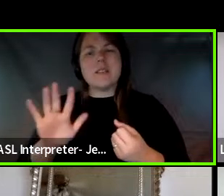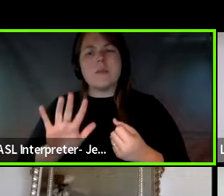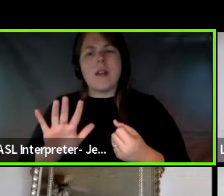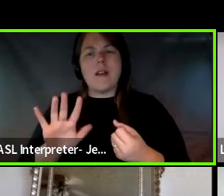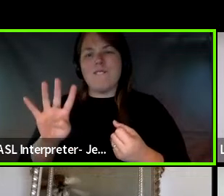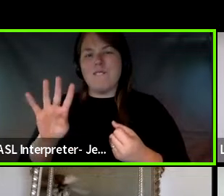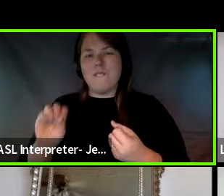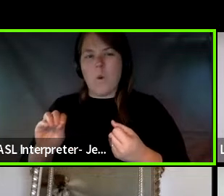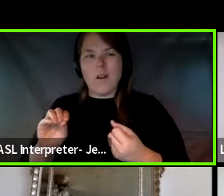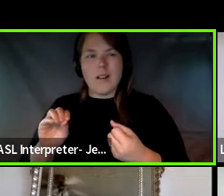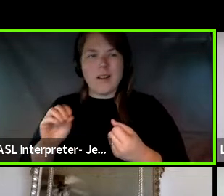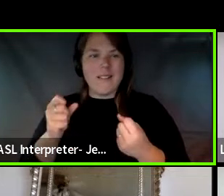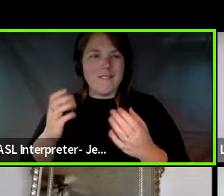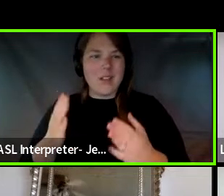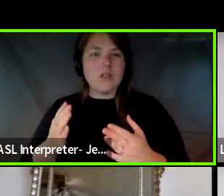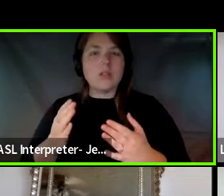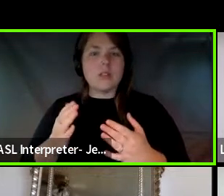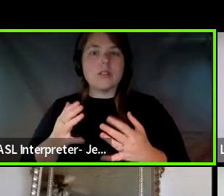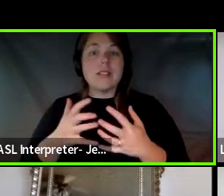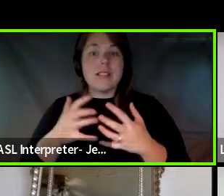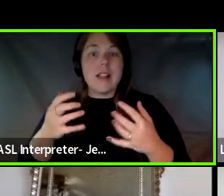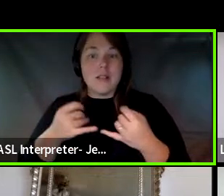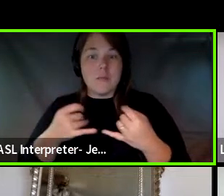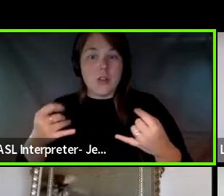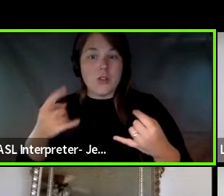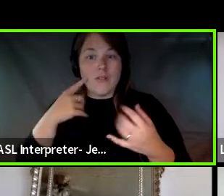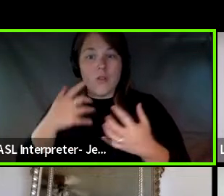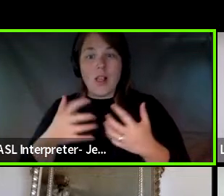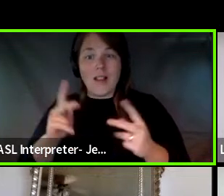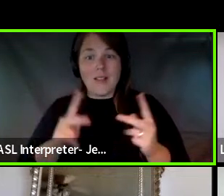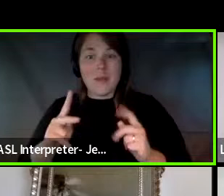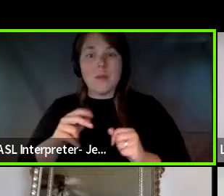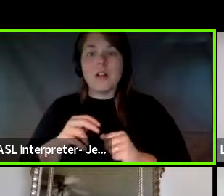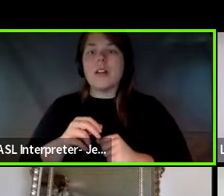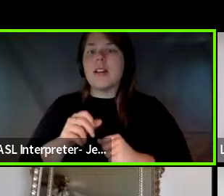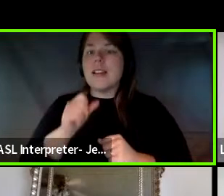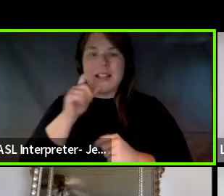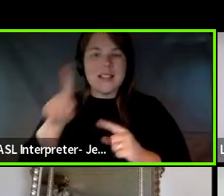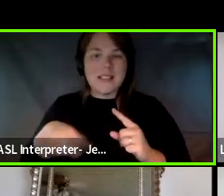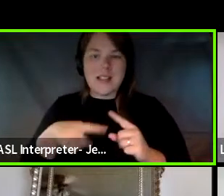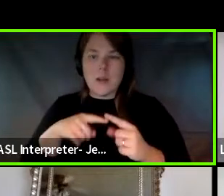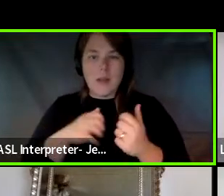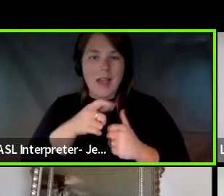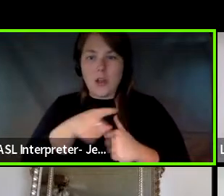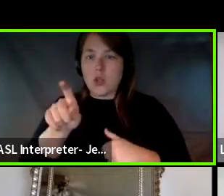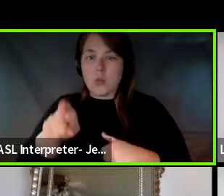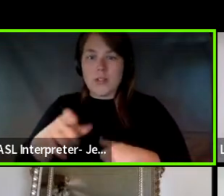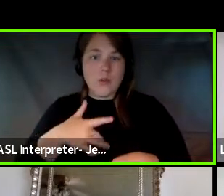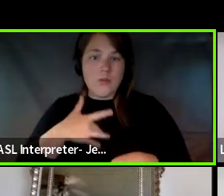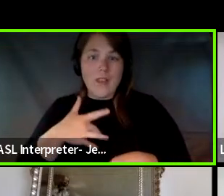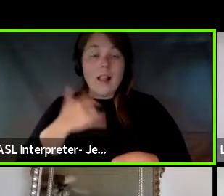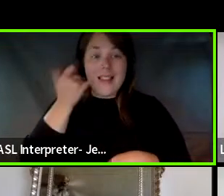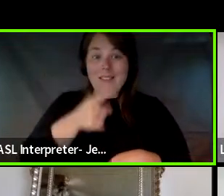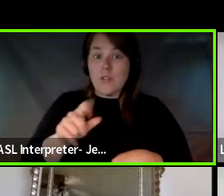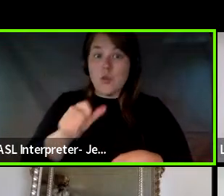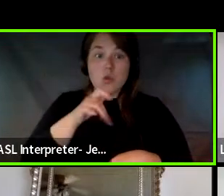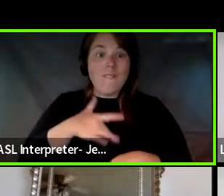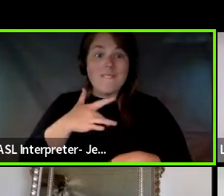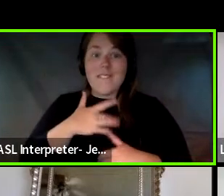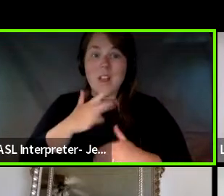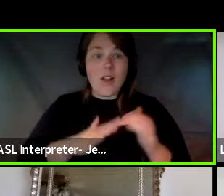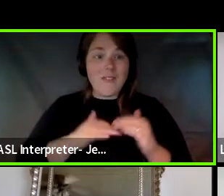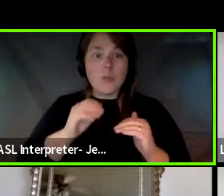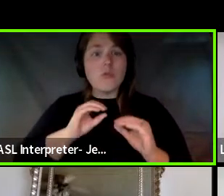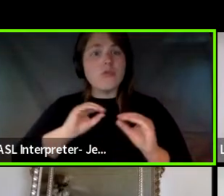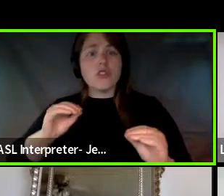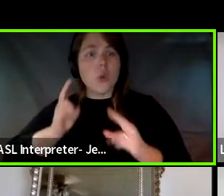vehicles. It's a pretty large boundary with lots of folks. Definitely nothing about how you all need to feel. So if folks are uncomfortable, there's no urgency on